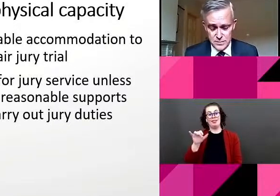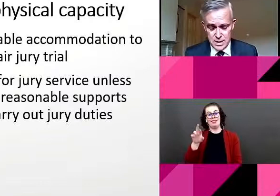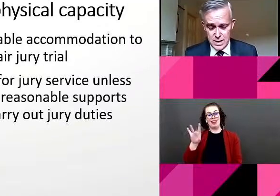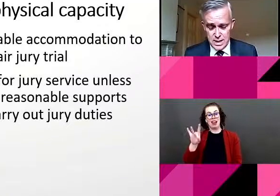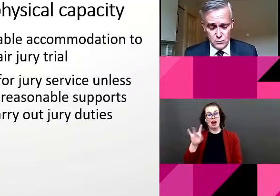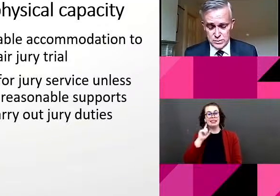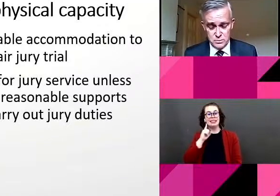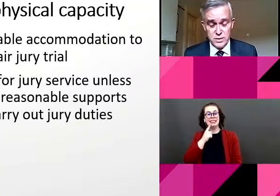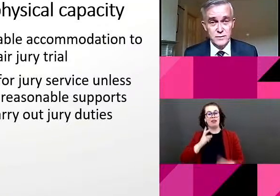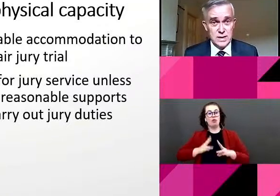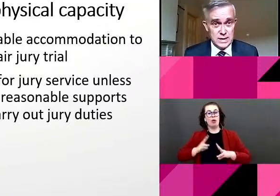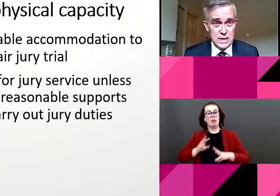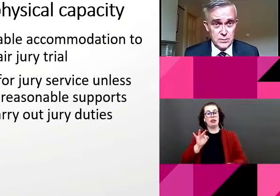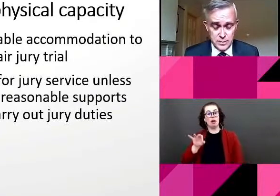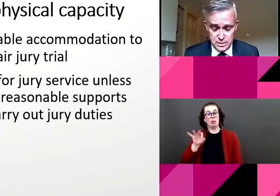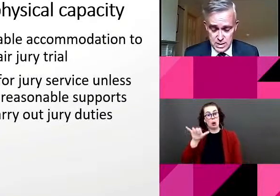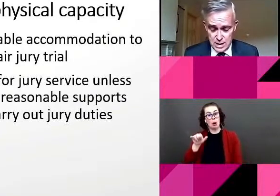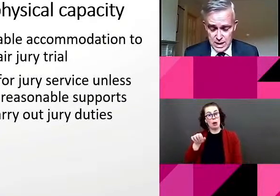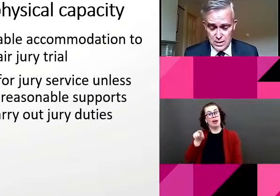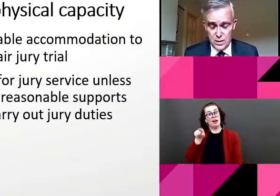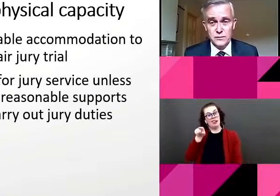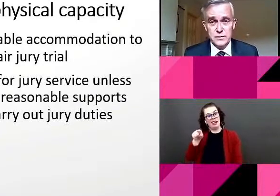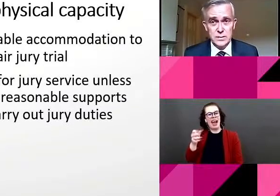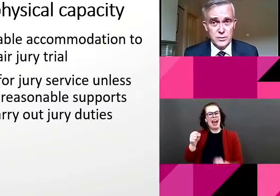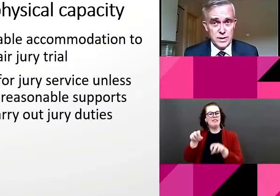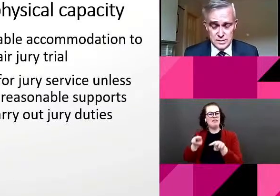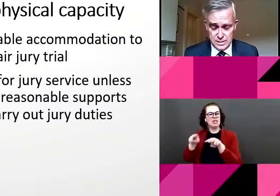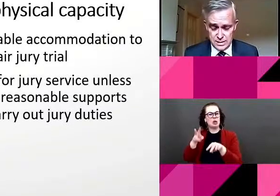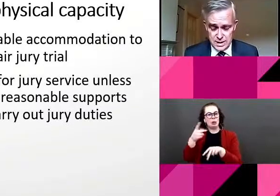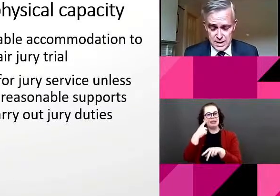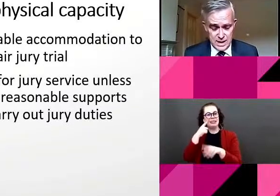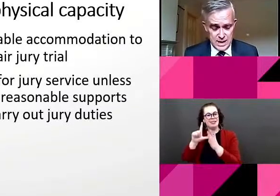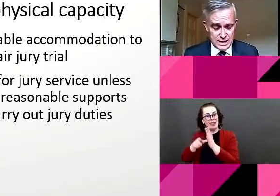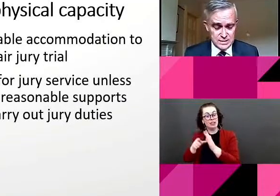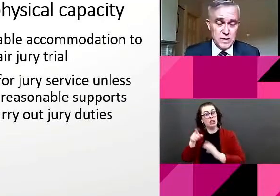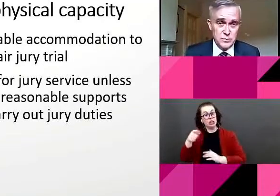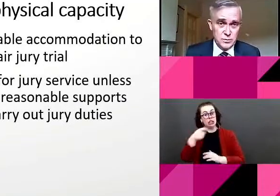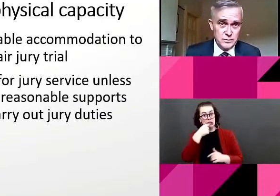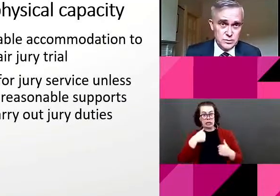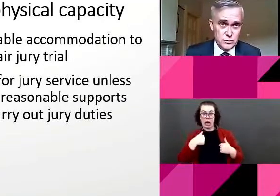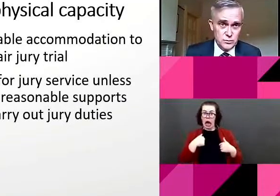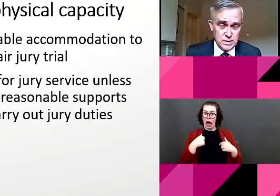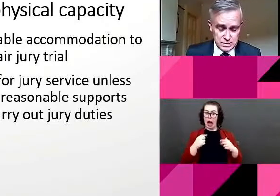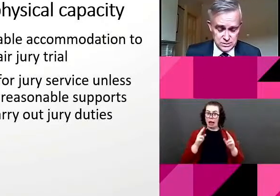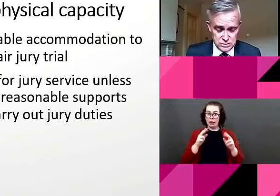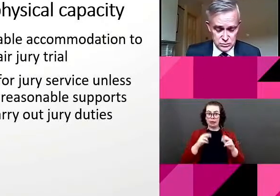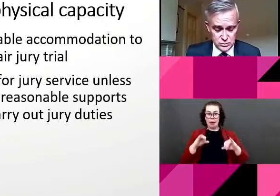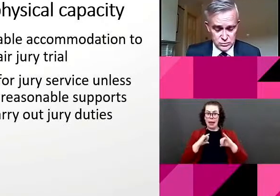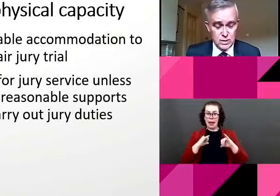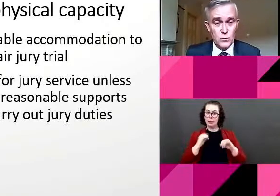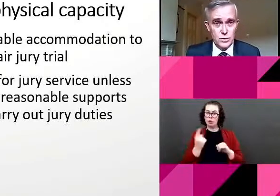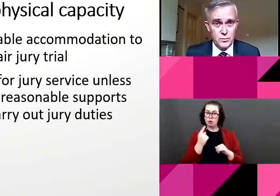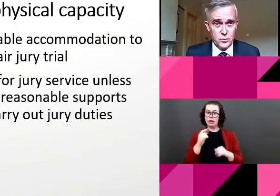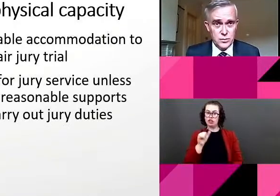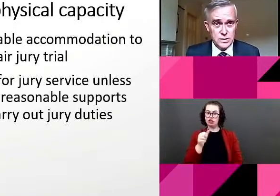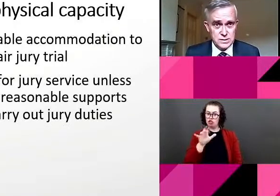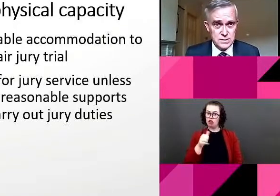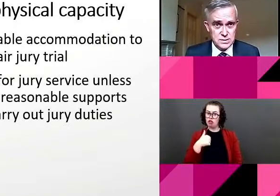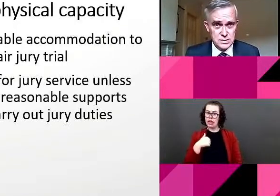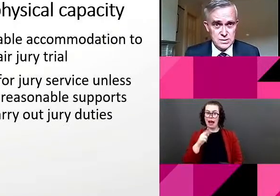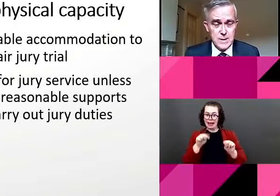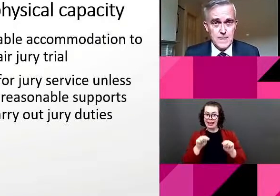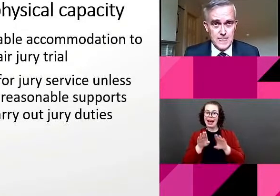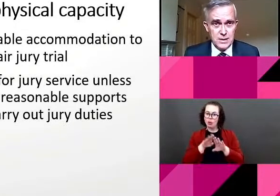today, was perfectly capable of deliberating as a member of a jury in jury trial with